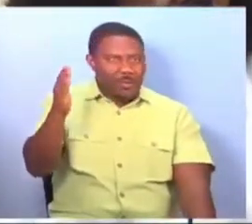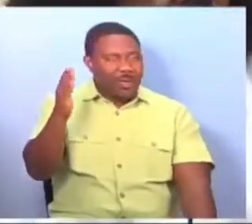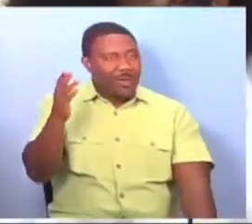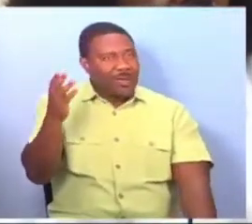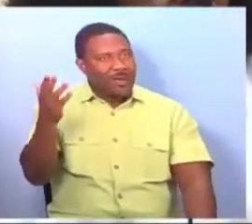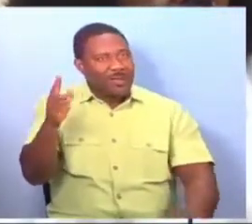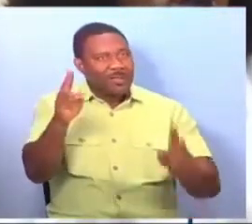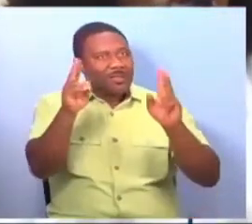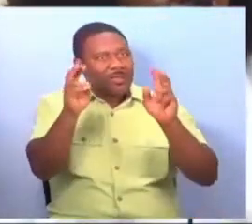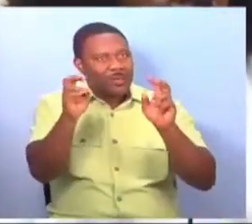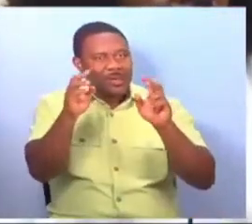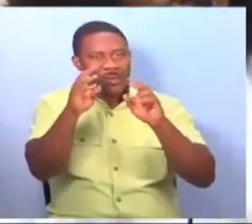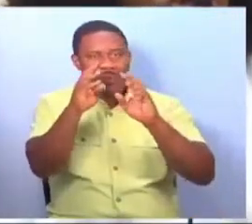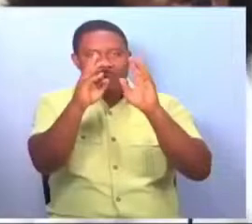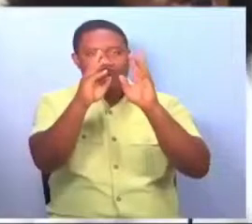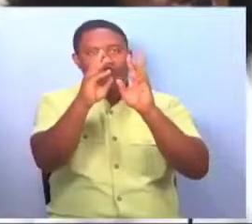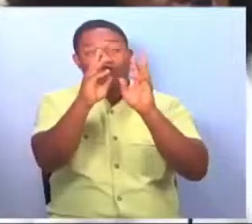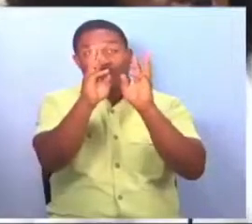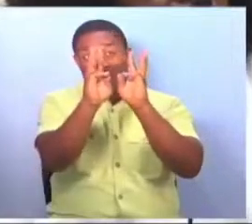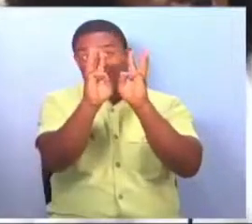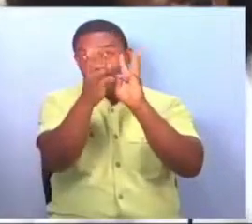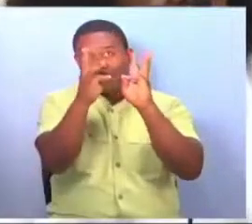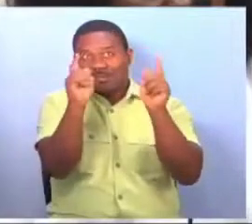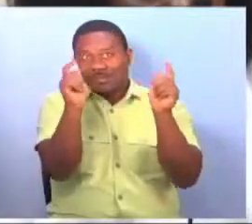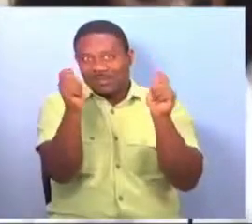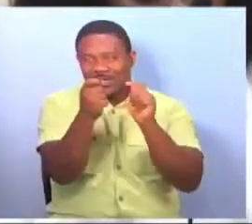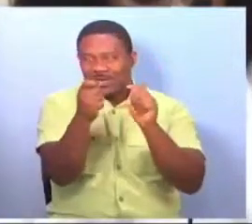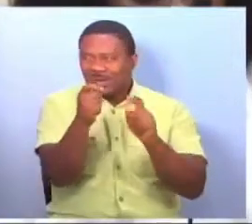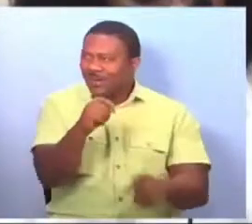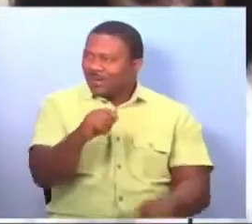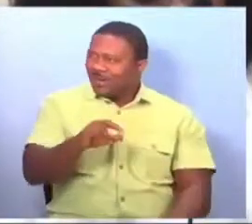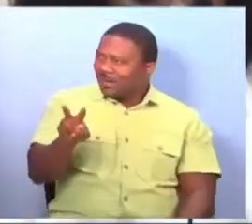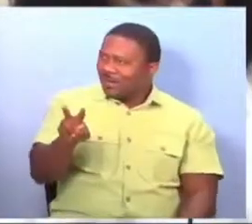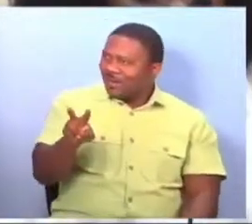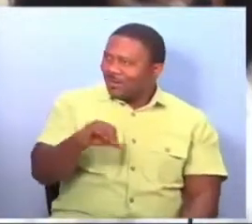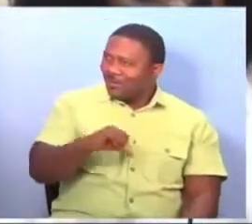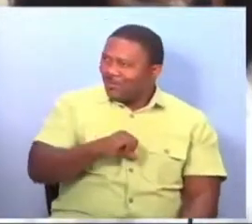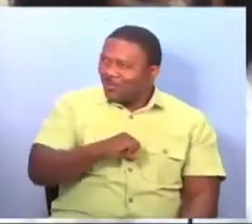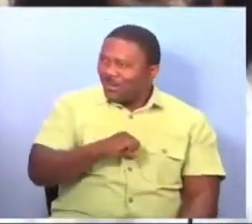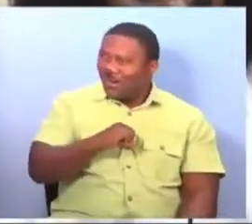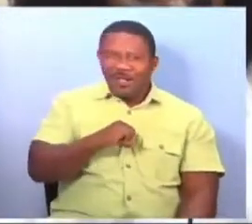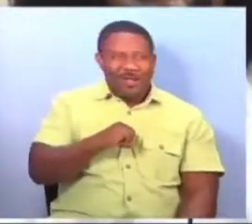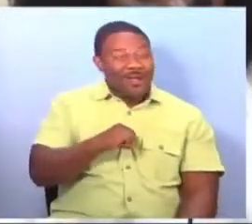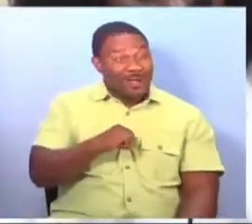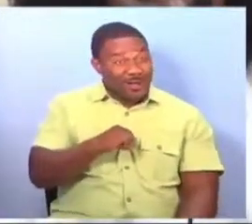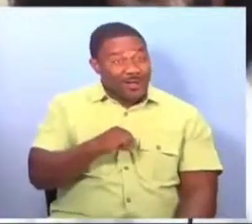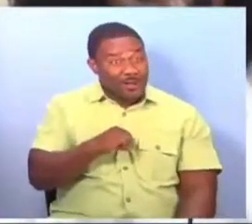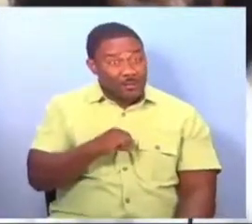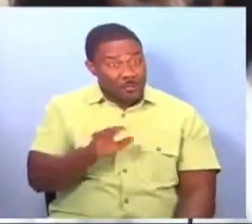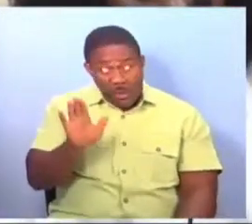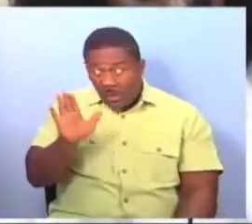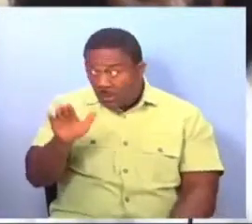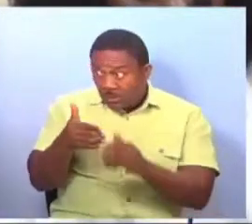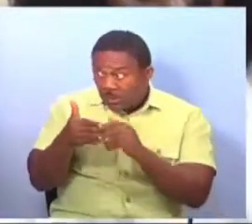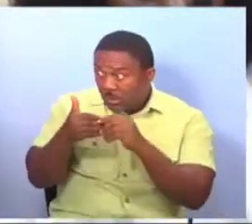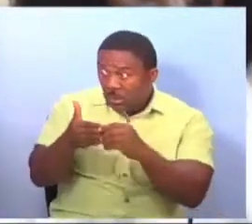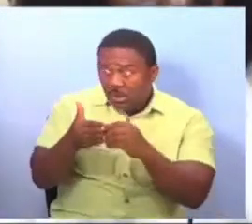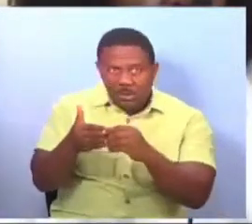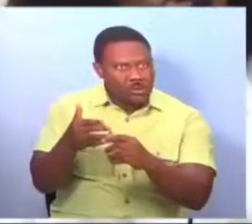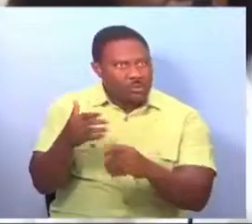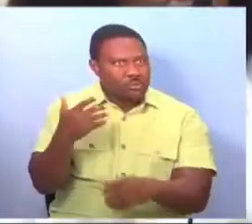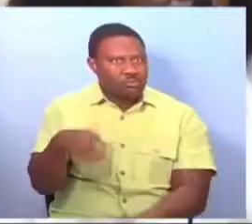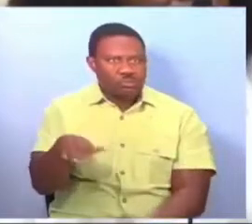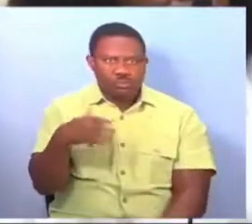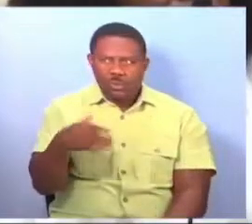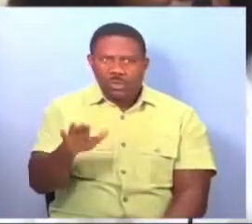change, and you felt proud as a Ghanaian. His leadership style is one that embraces both